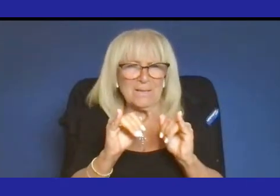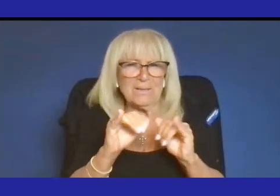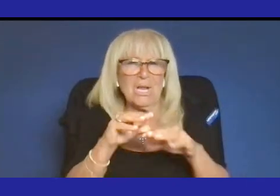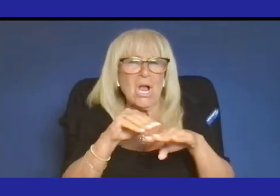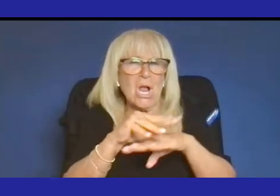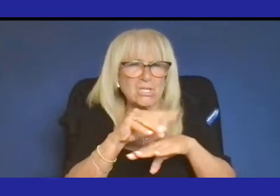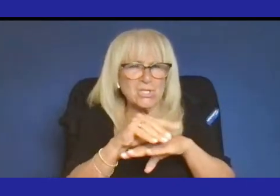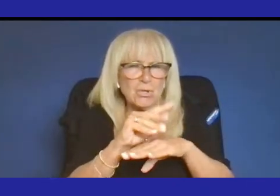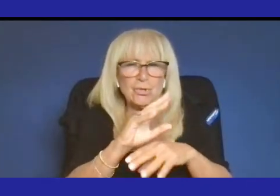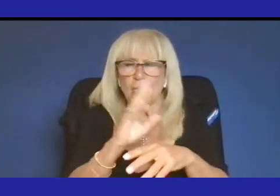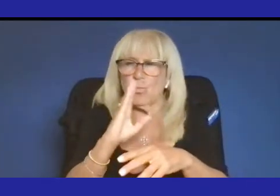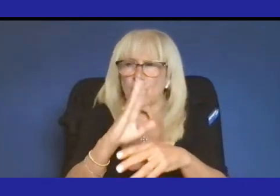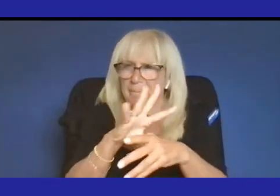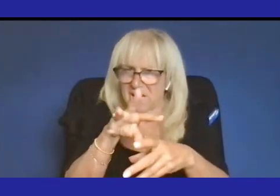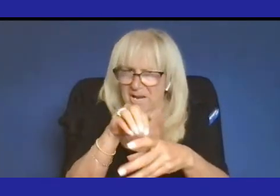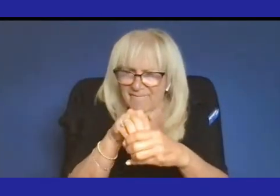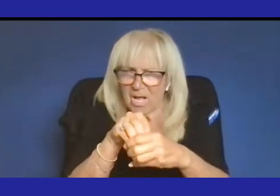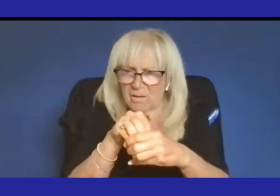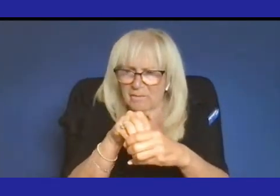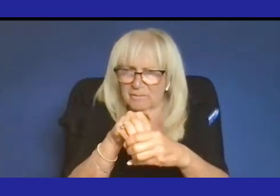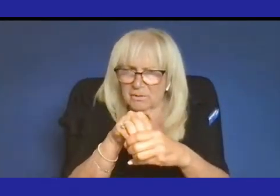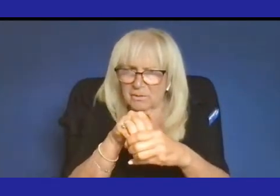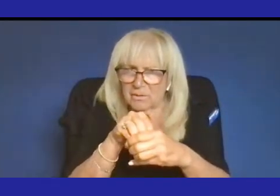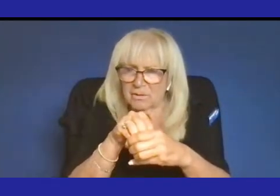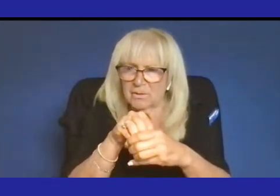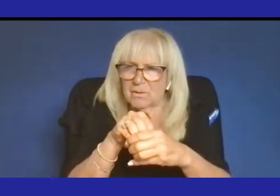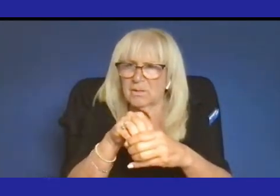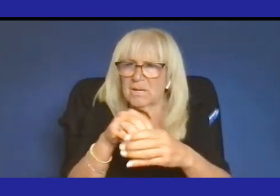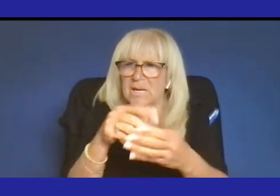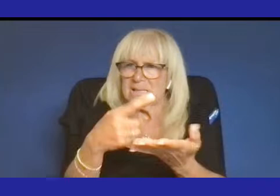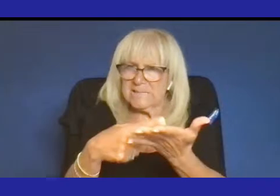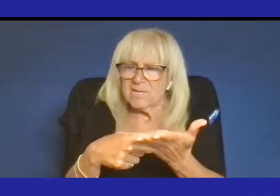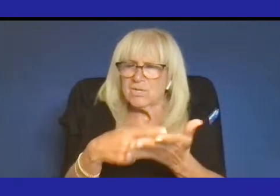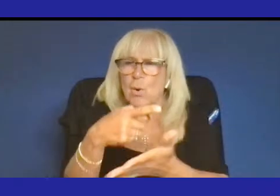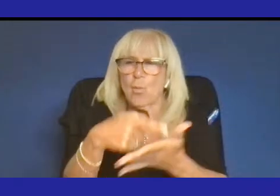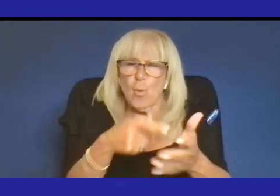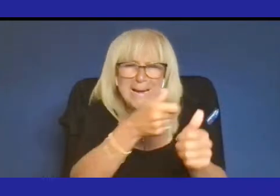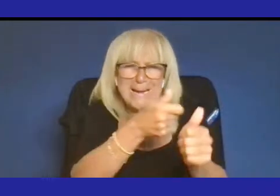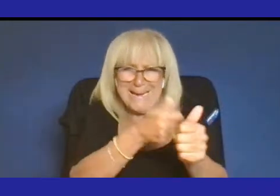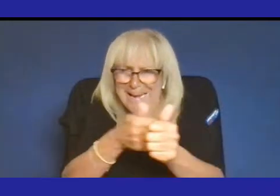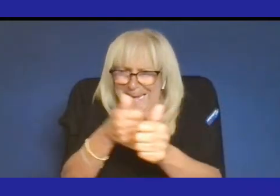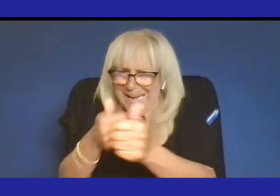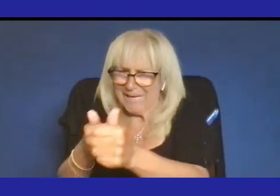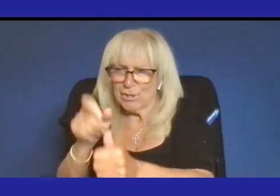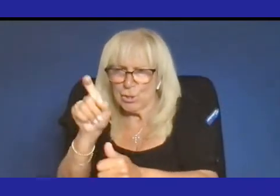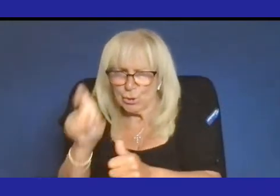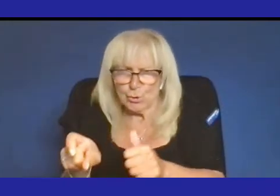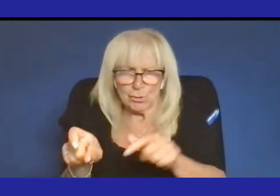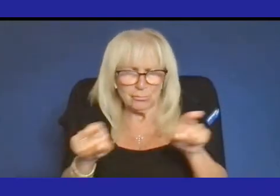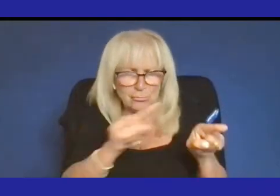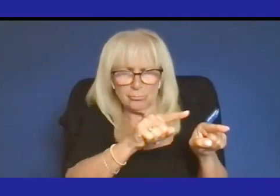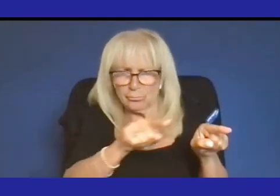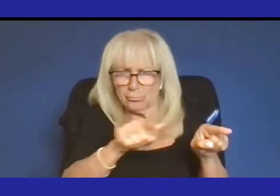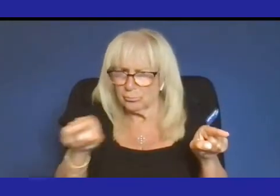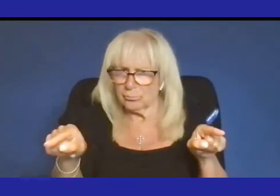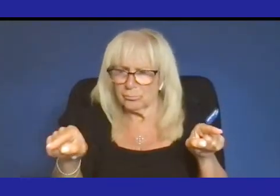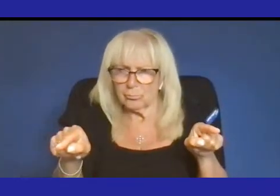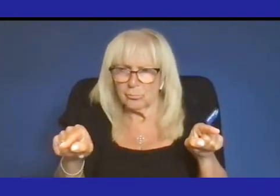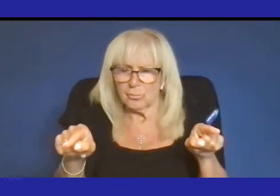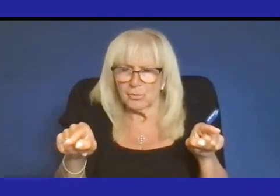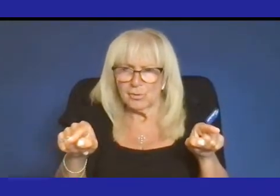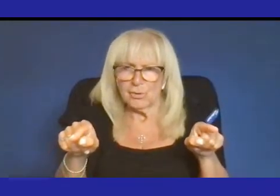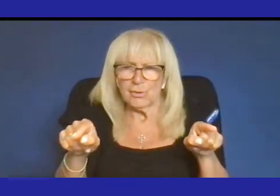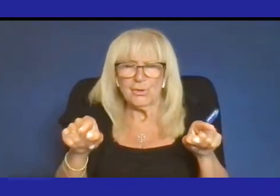in on what each facility's priorities should be, what we should fund. We're making an